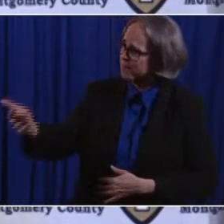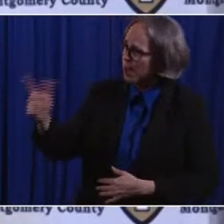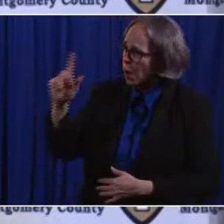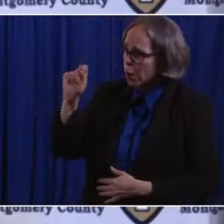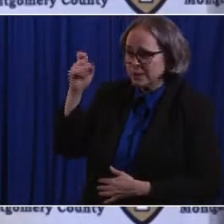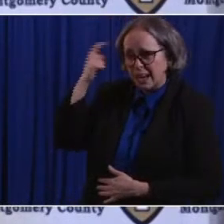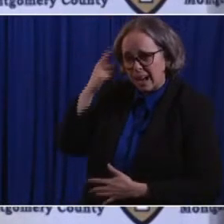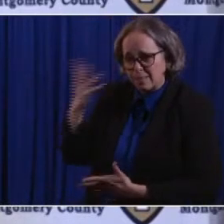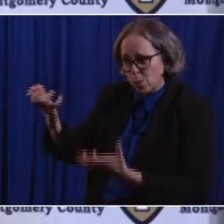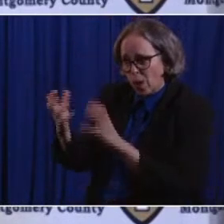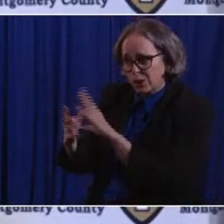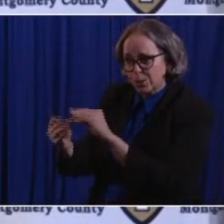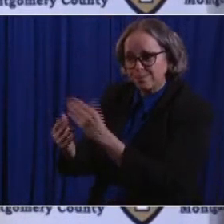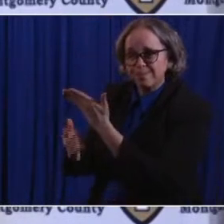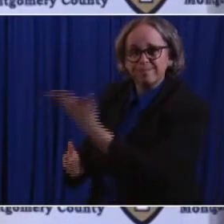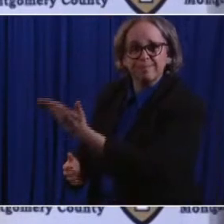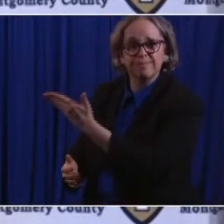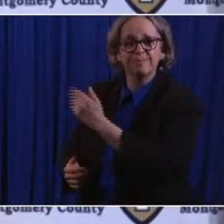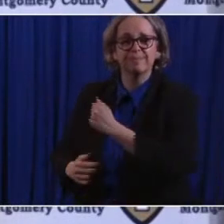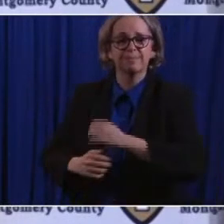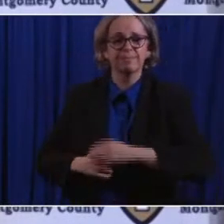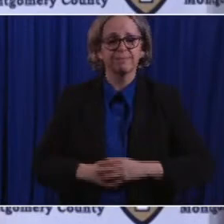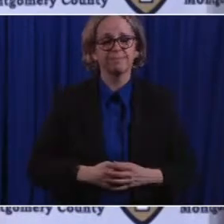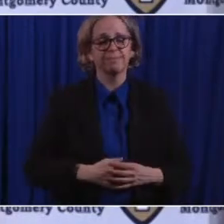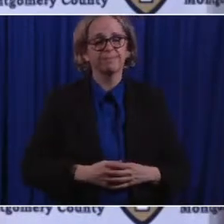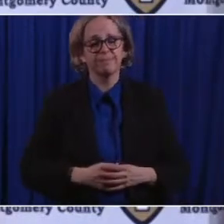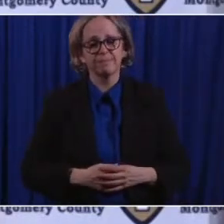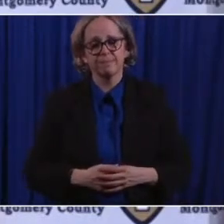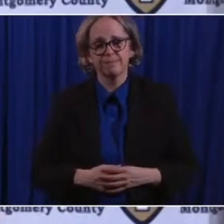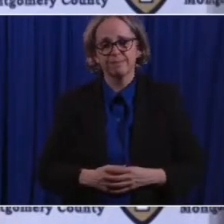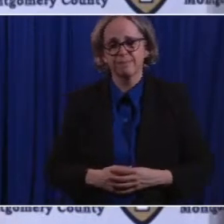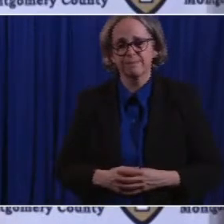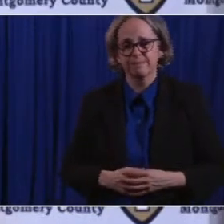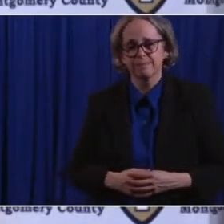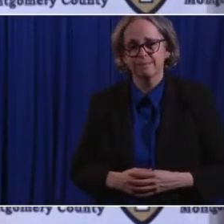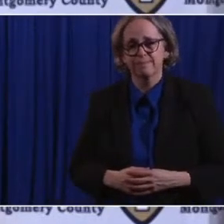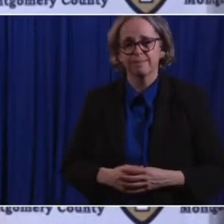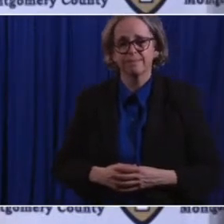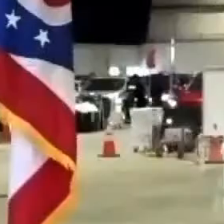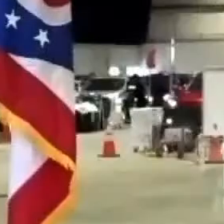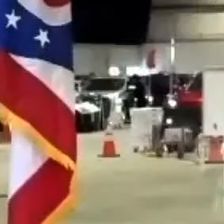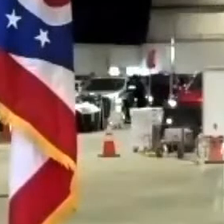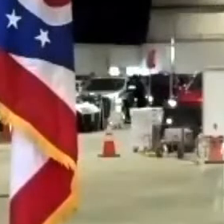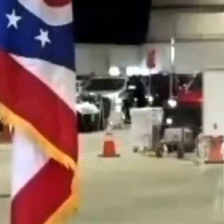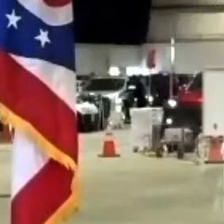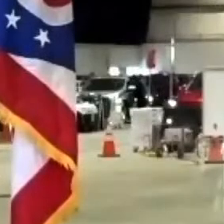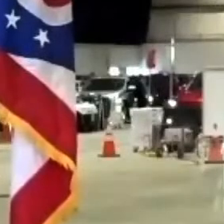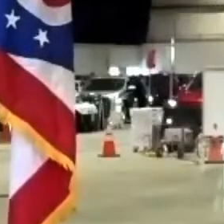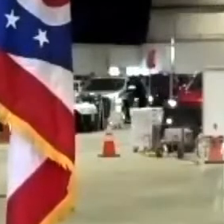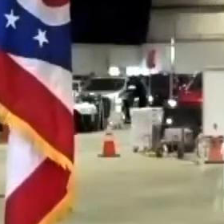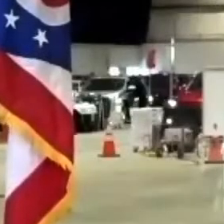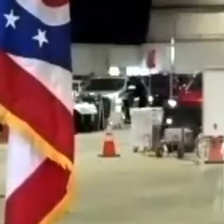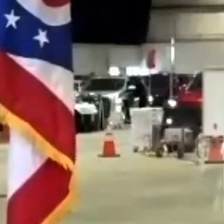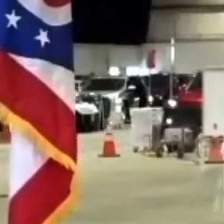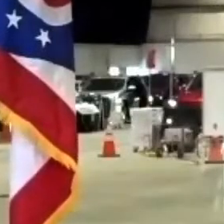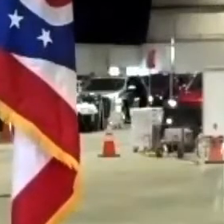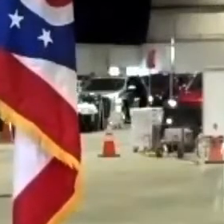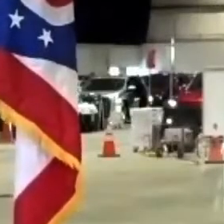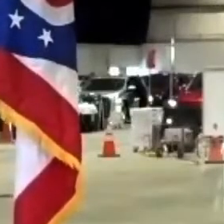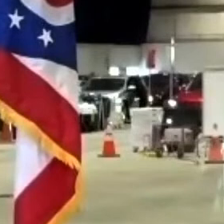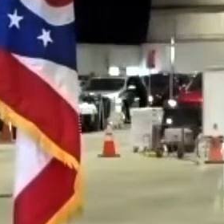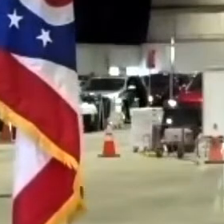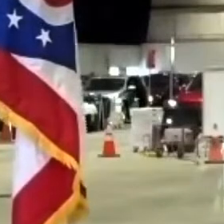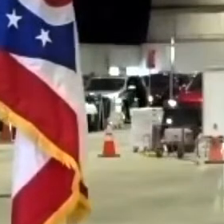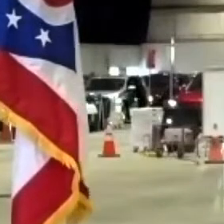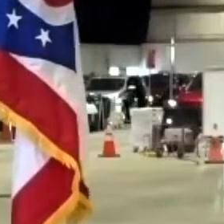couple comments, and then we'll open up for questions. Well, Governor, that's great news. I know a lot of employers will be ready to